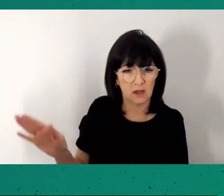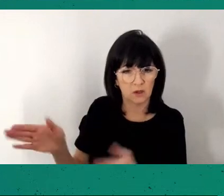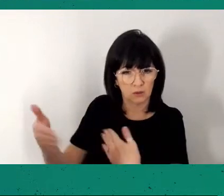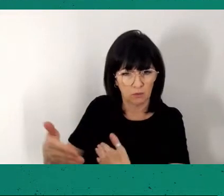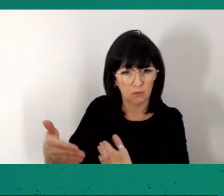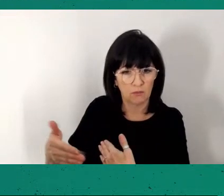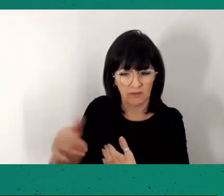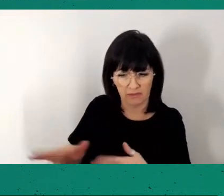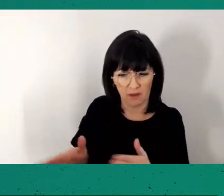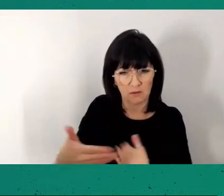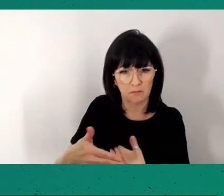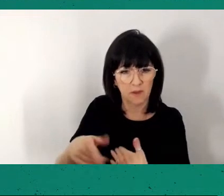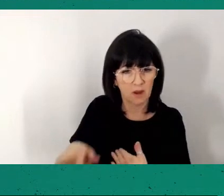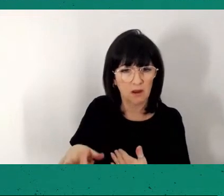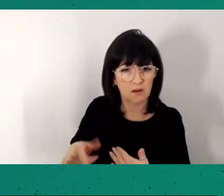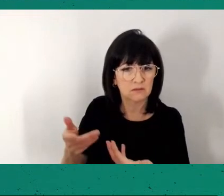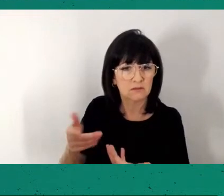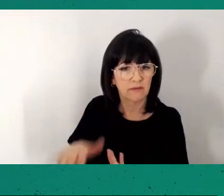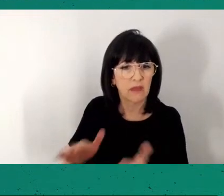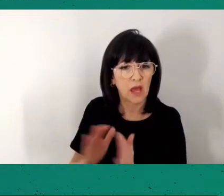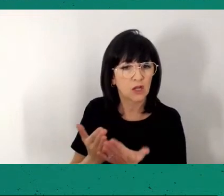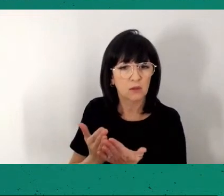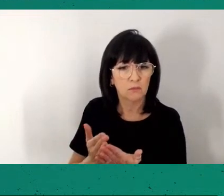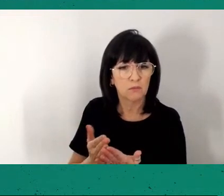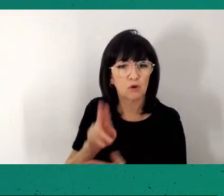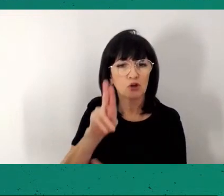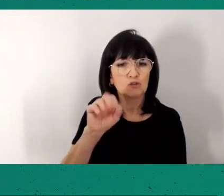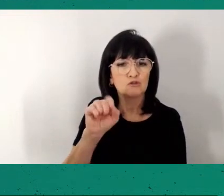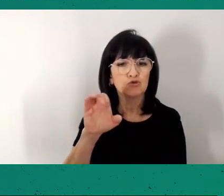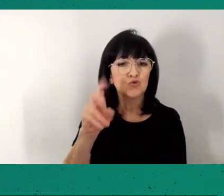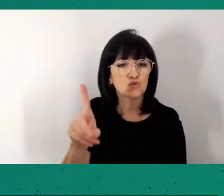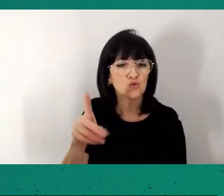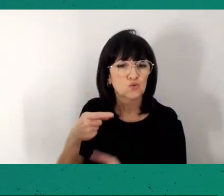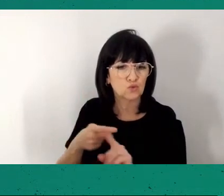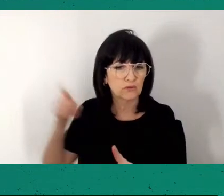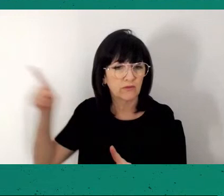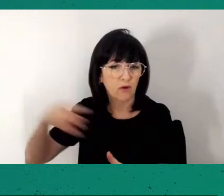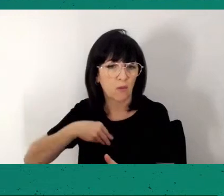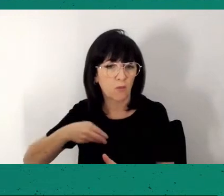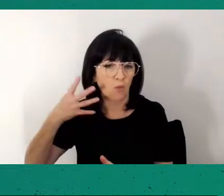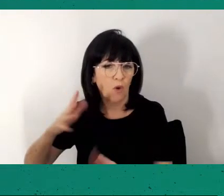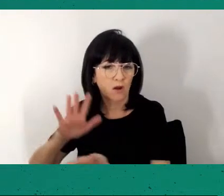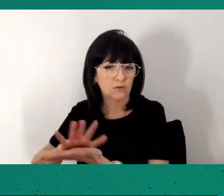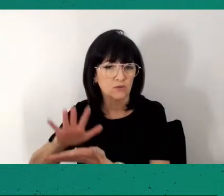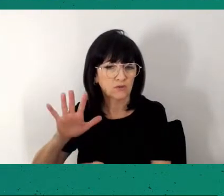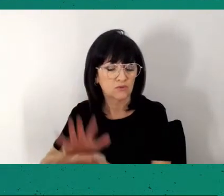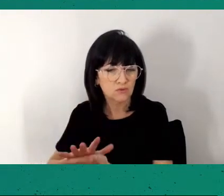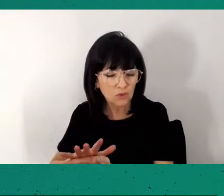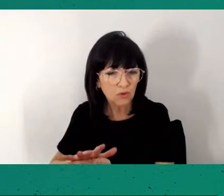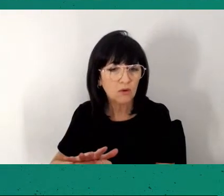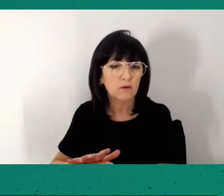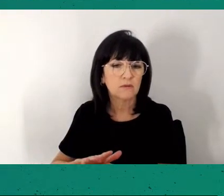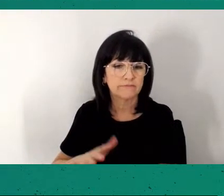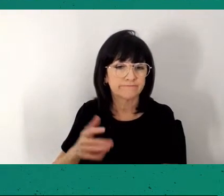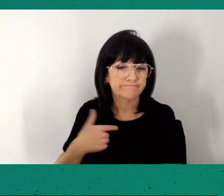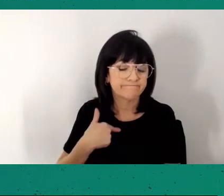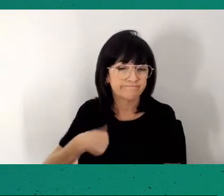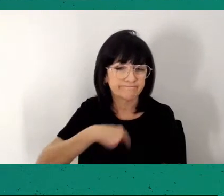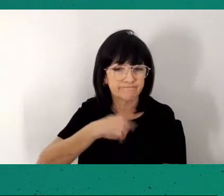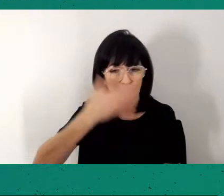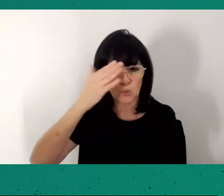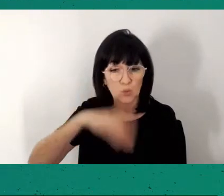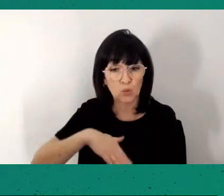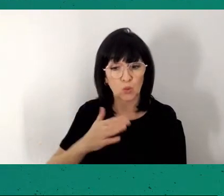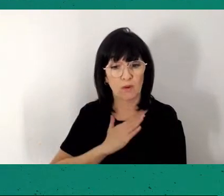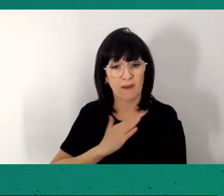books from the white school and never did get our new books. So we knew that the new books were being used by the white